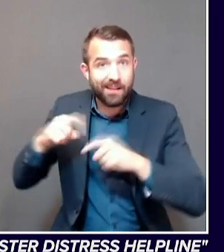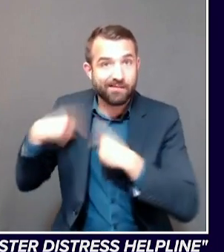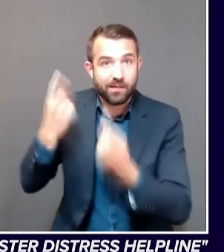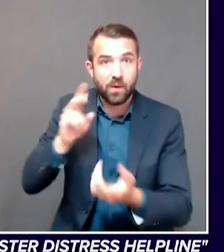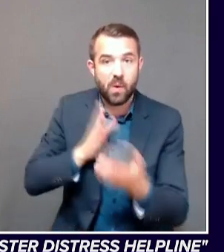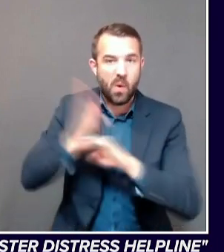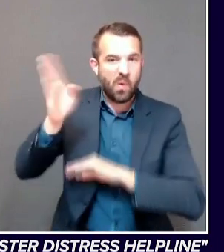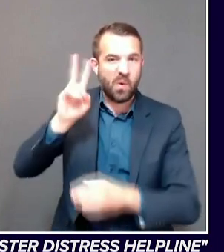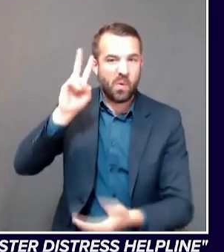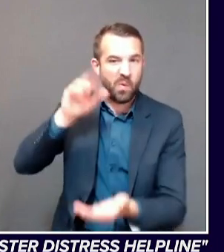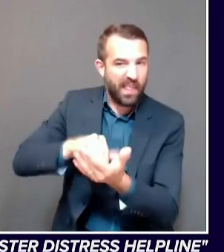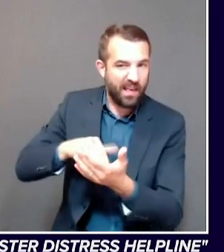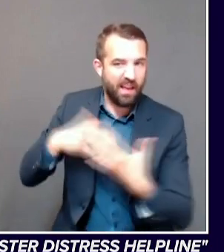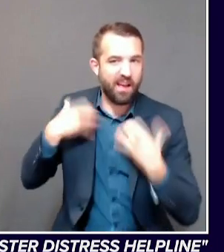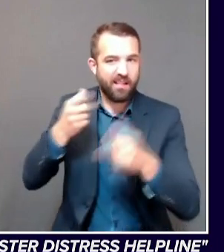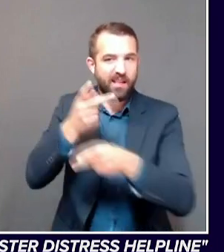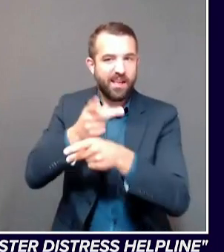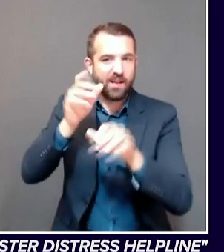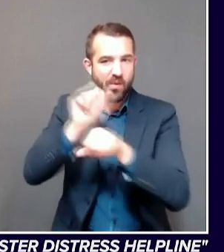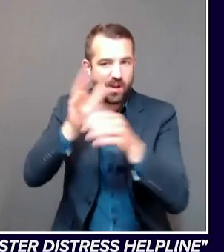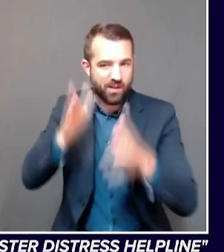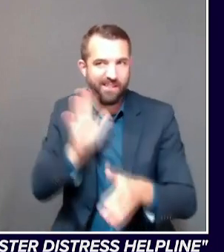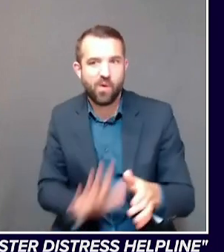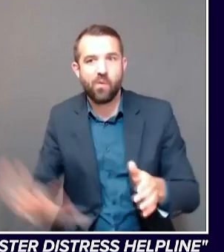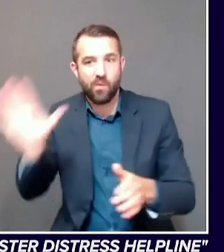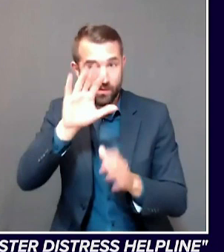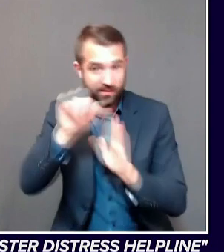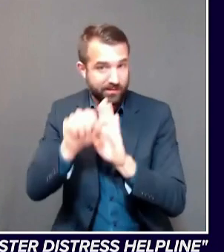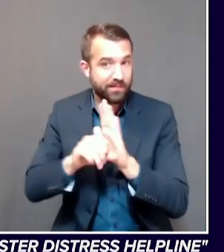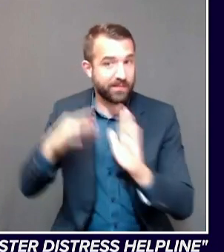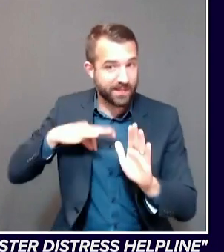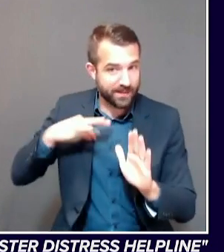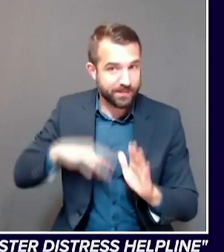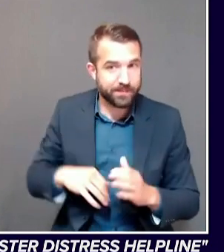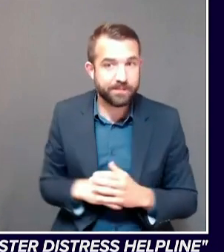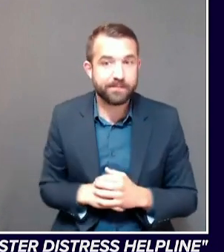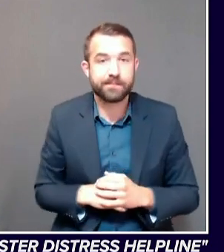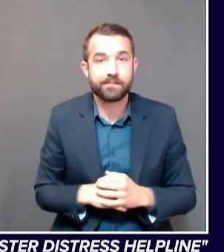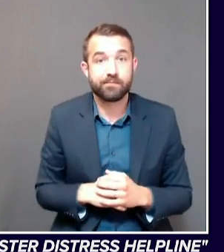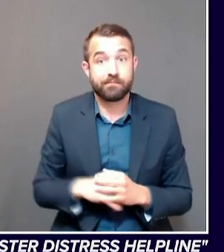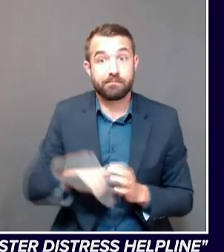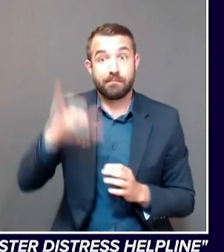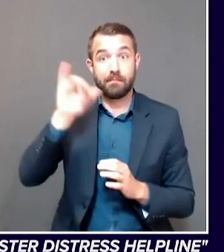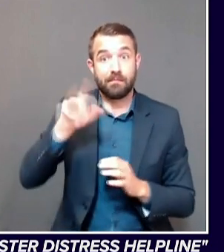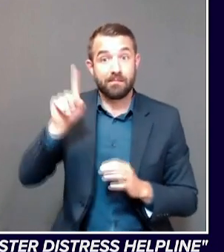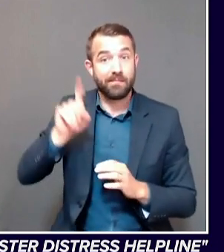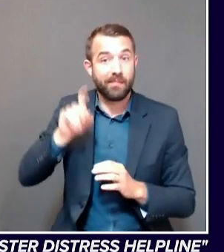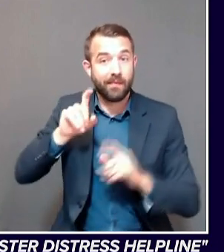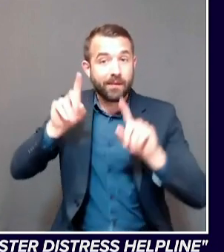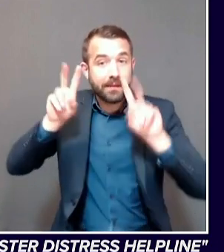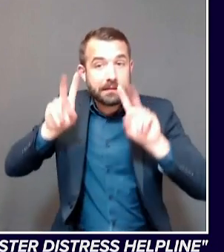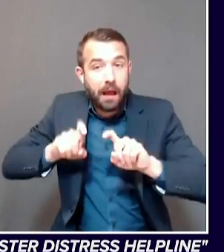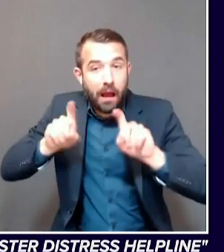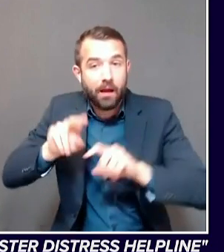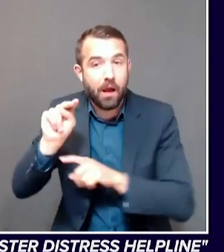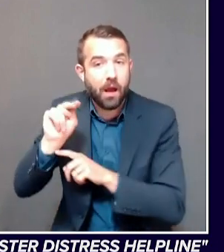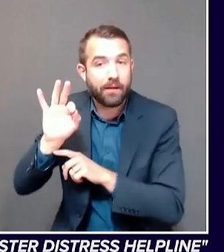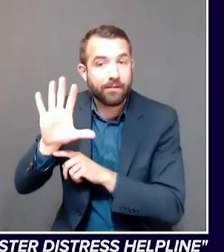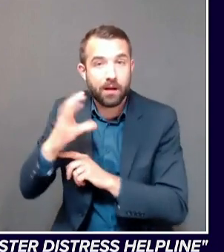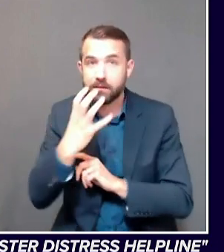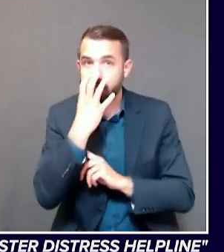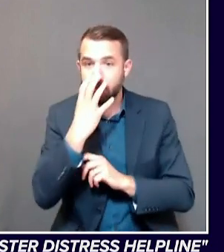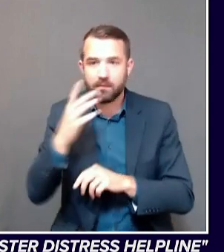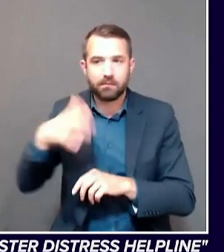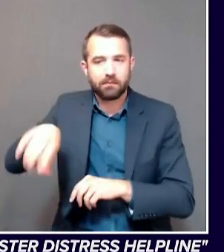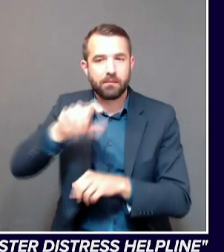healthcare workers across the state in order for them to use the N95 respirators. These are the